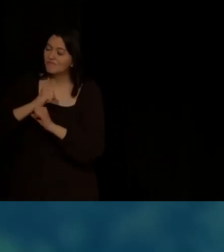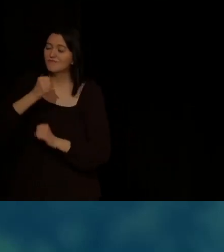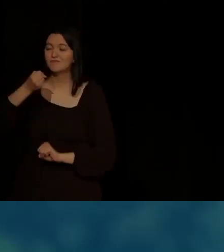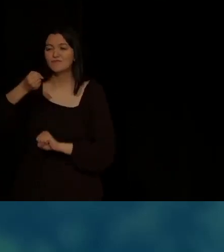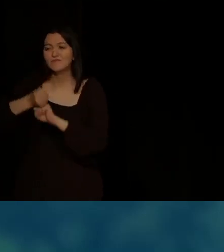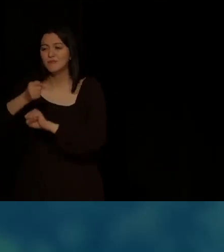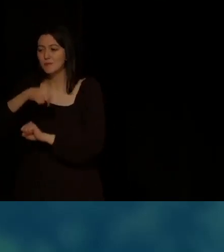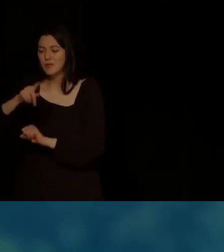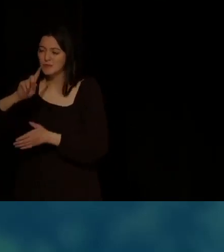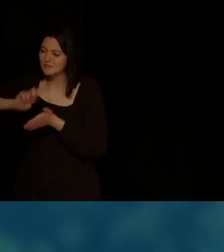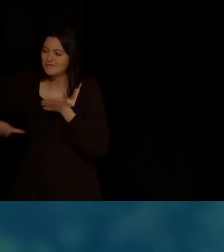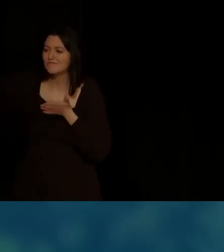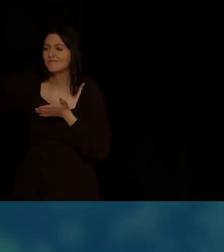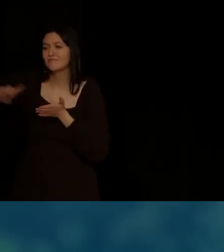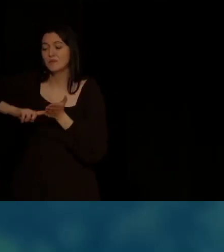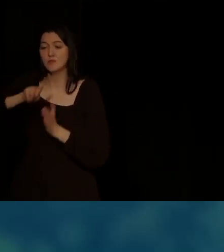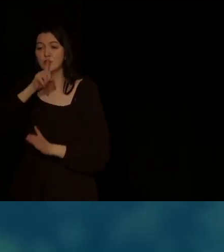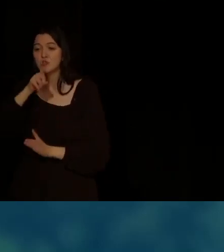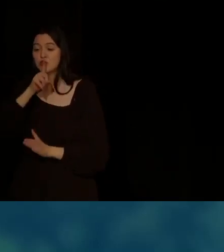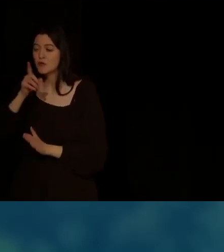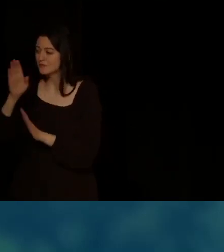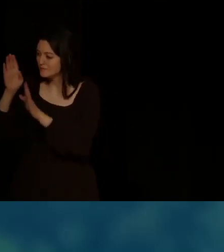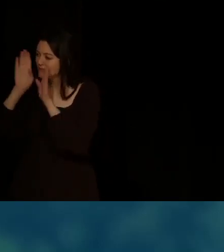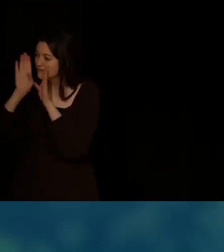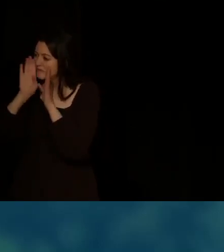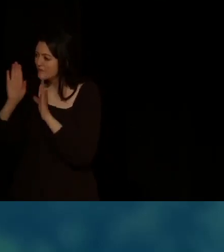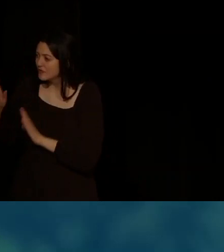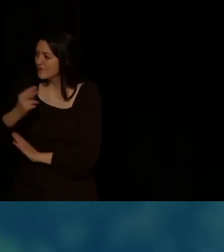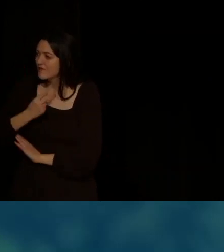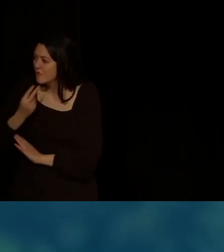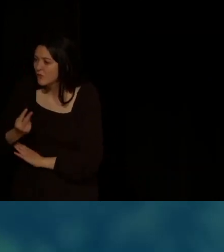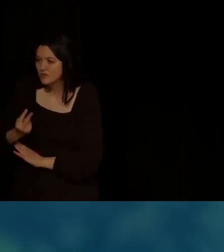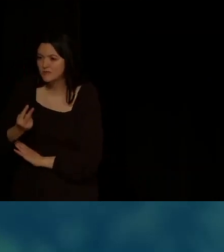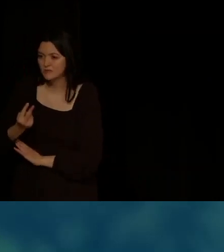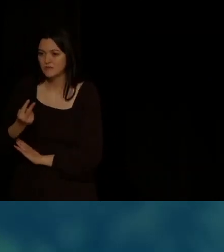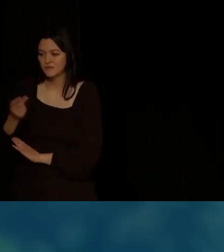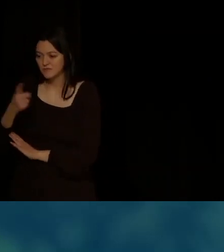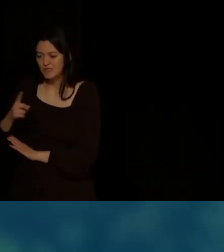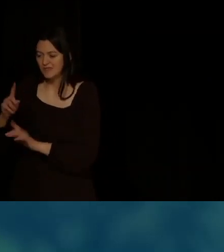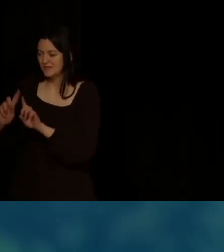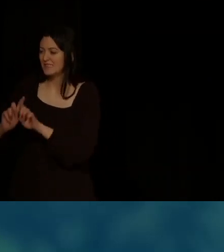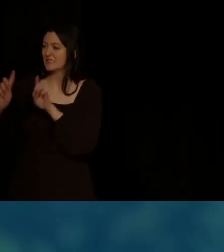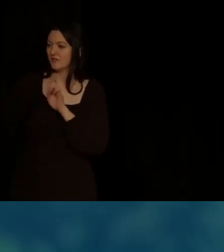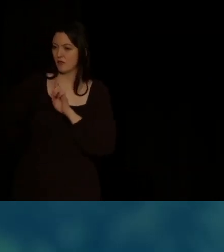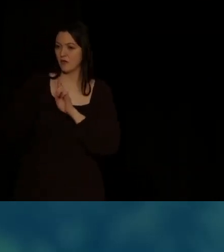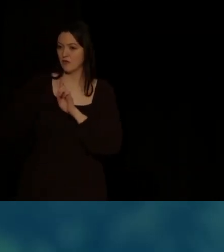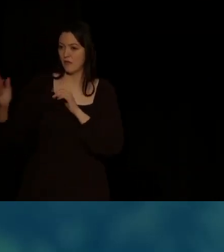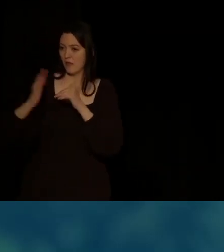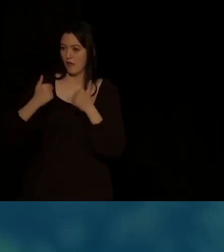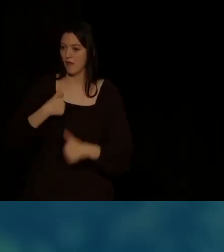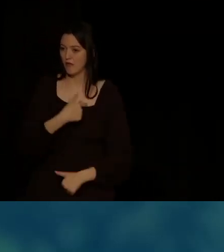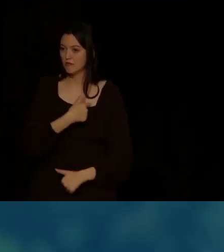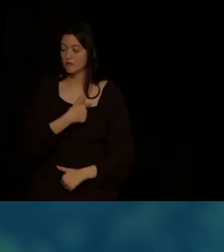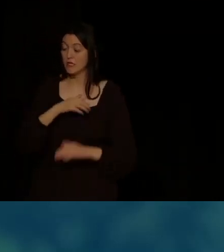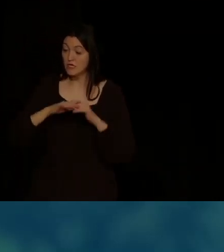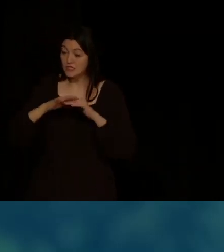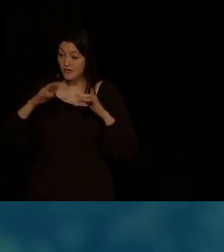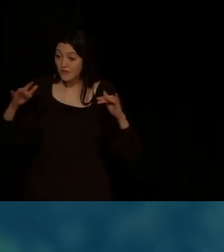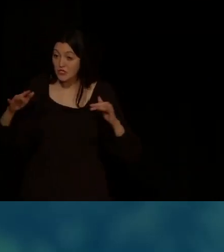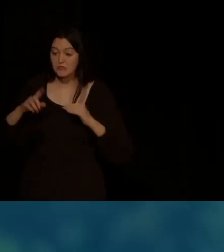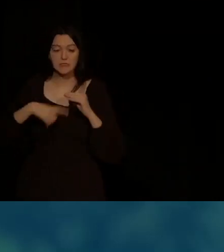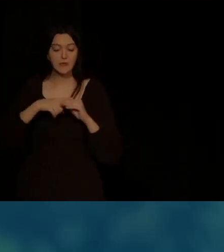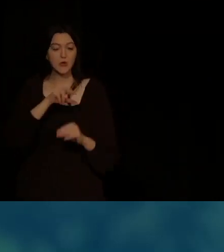attack, and we must ensure that we listen to the voice of those who are different than us. Diversity is about